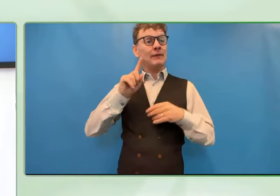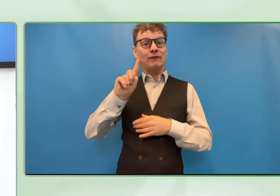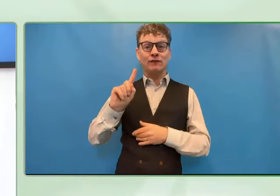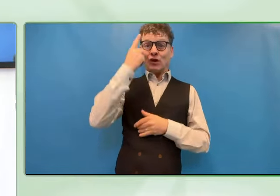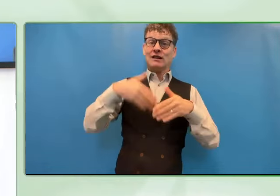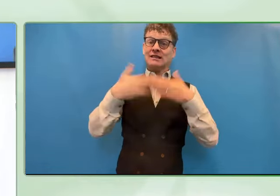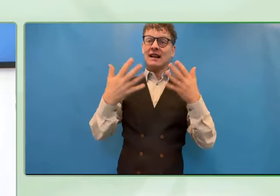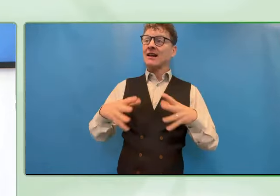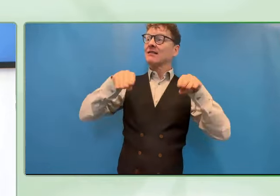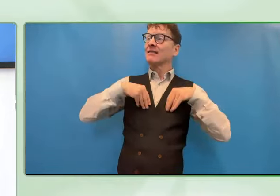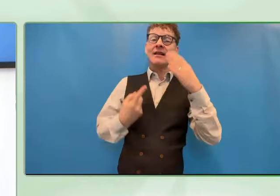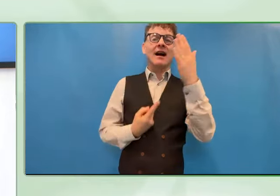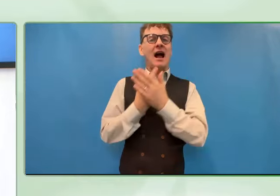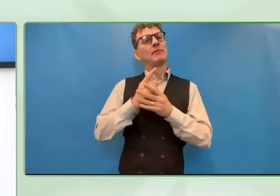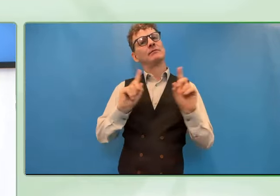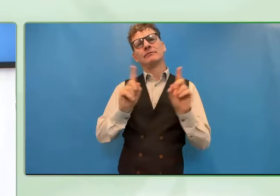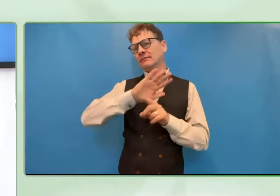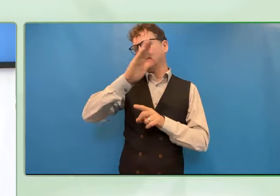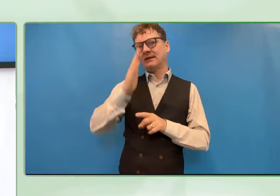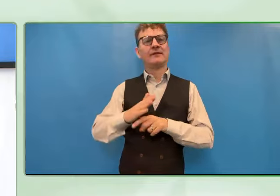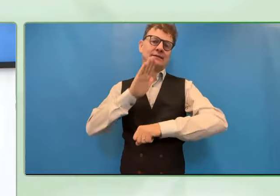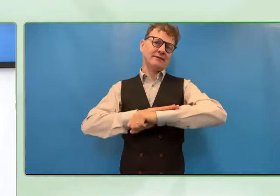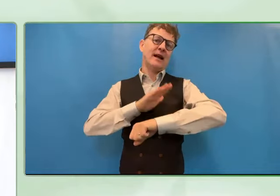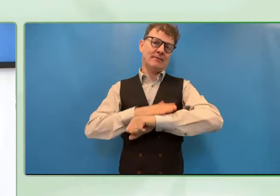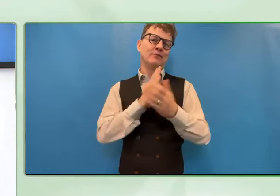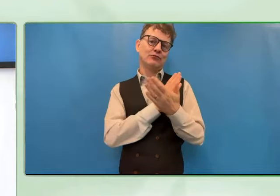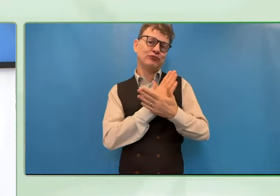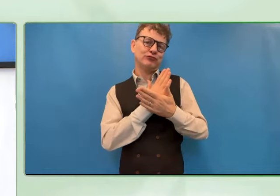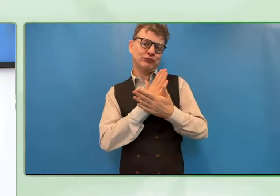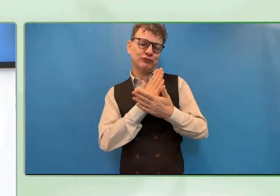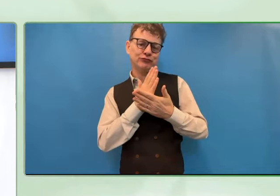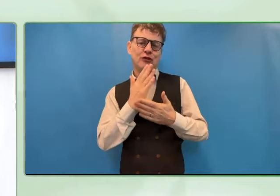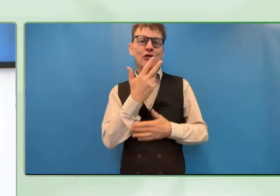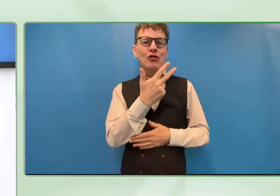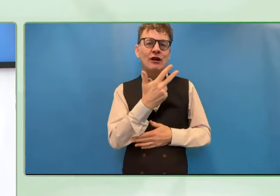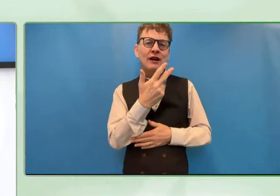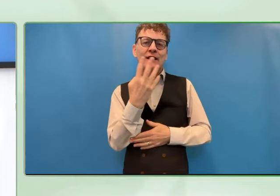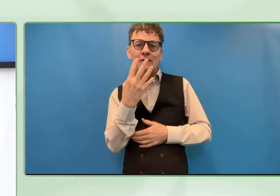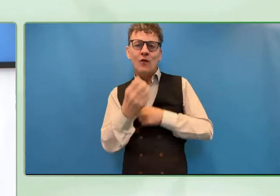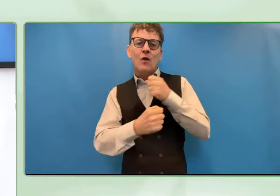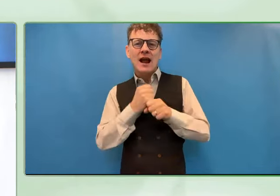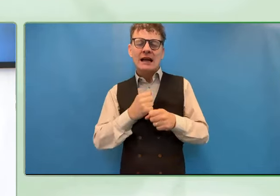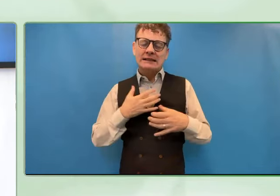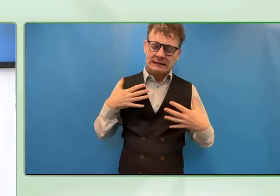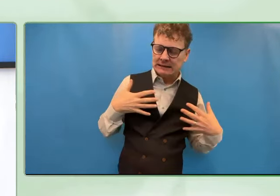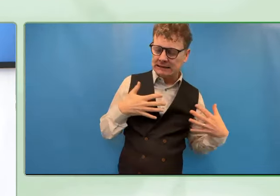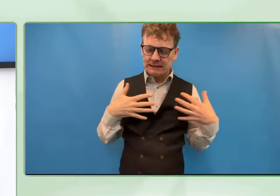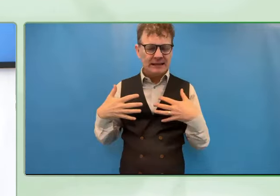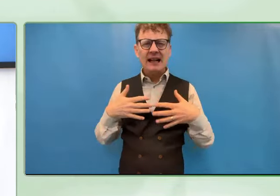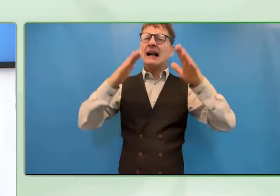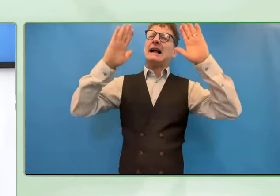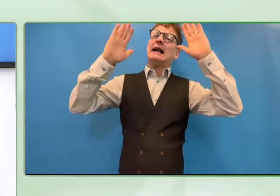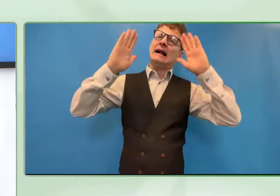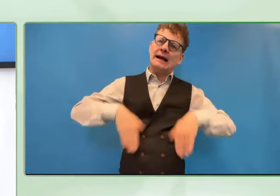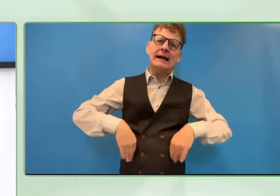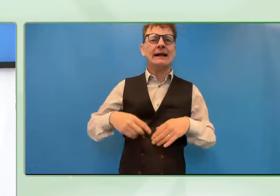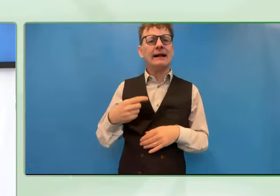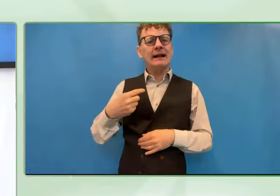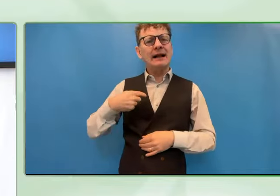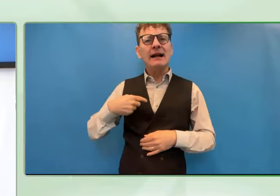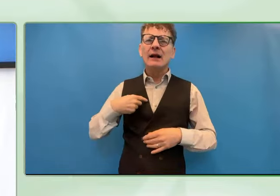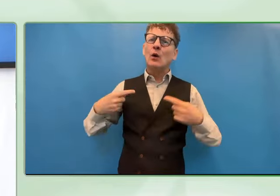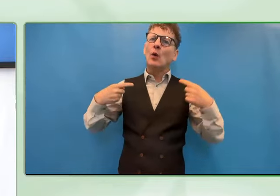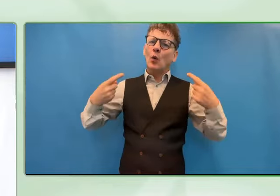acceptance comes with time. So 3 to 4 years, I struggled with it, and then I said, what the hell? even if I'm a wheelchair user, I want to go and live my